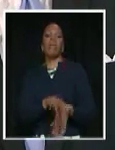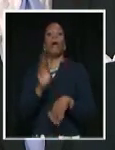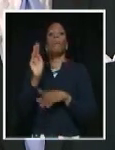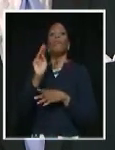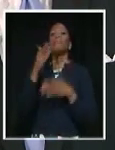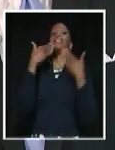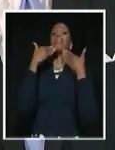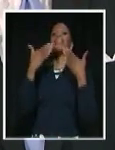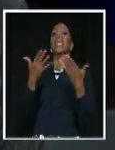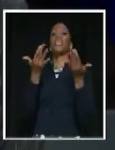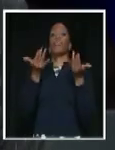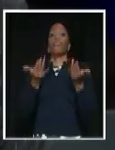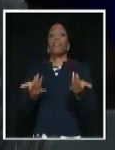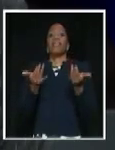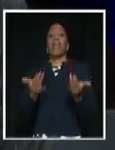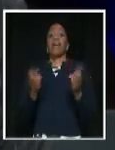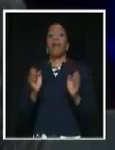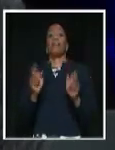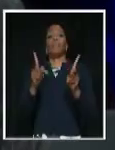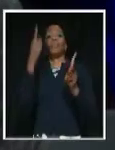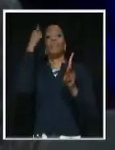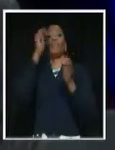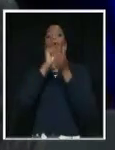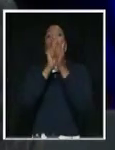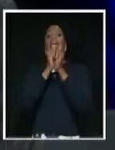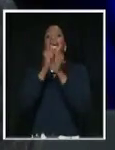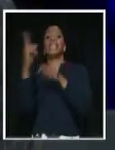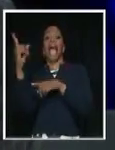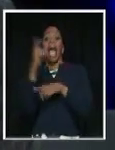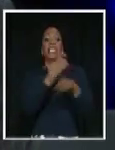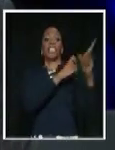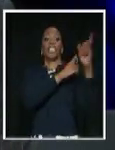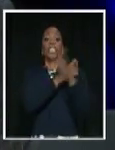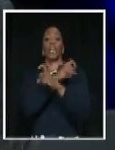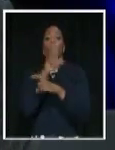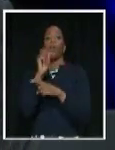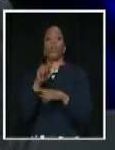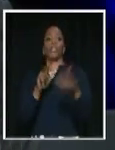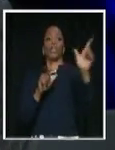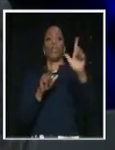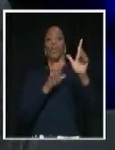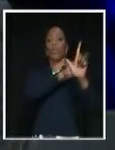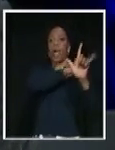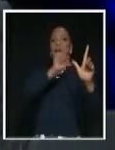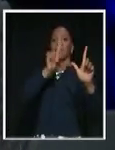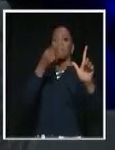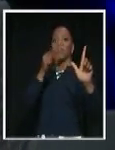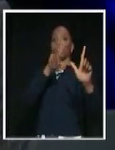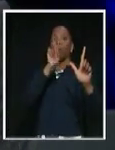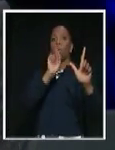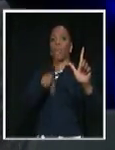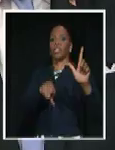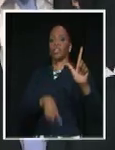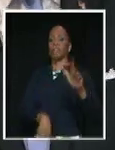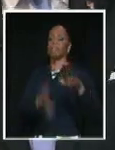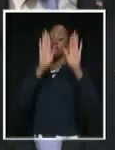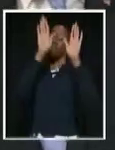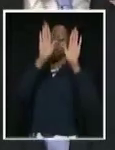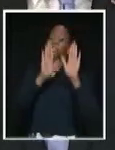that. Now it's the opportunity for the candidates to ask each other a question. Mr. Lhota, you asked the first one.